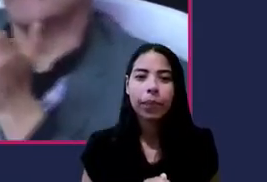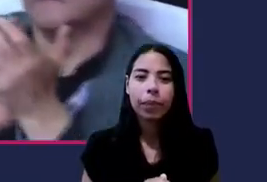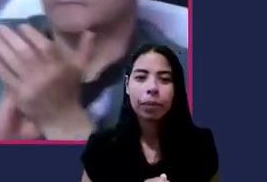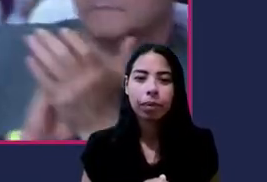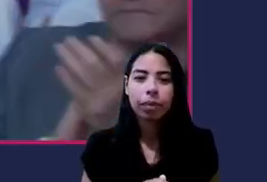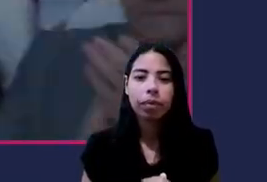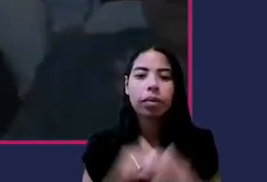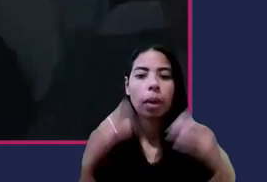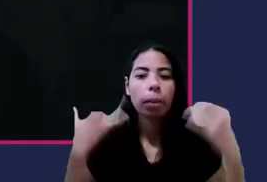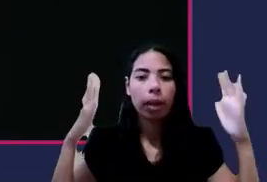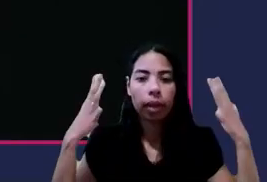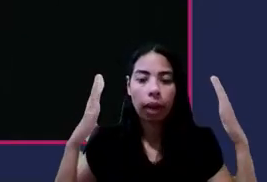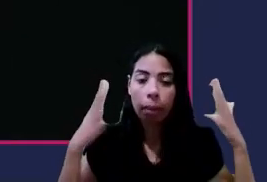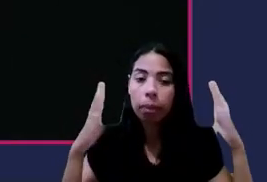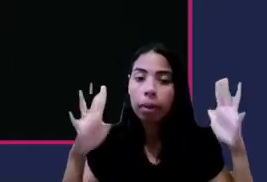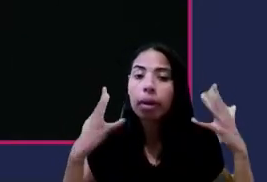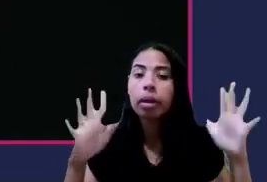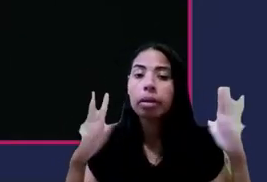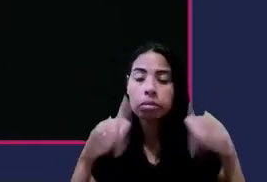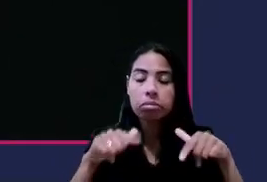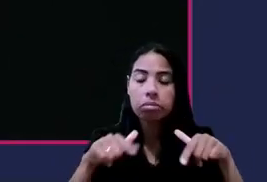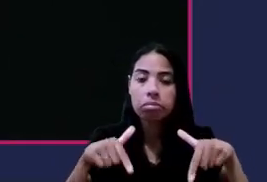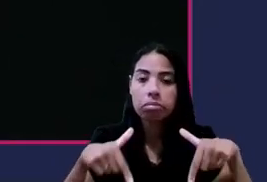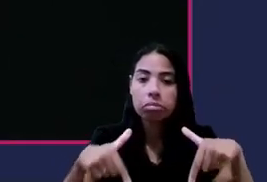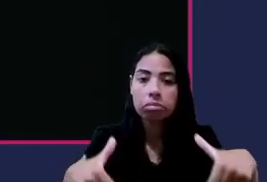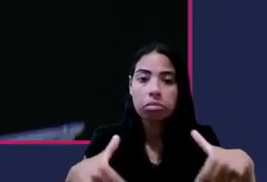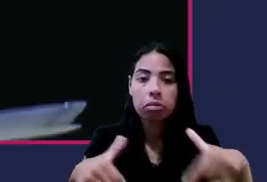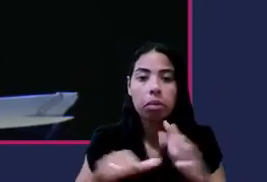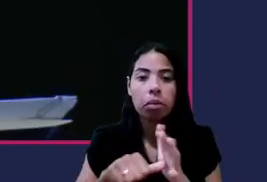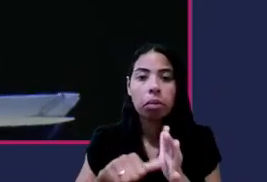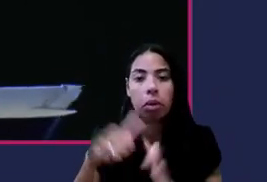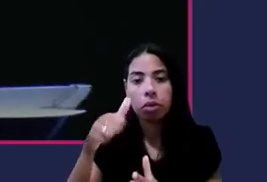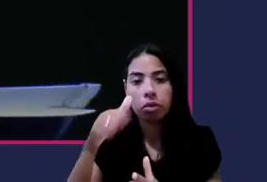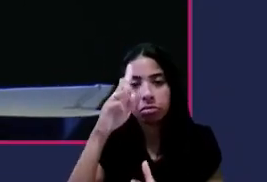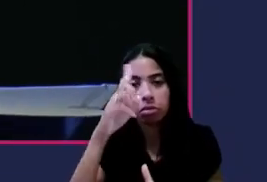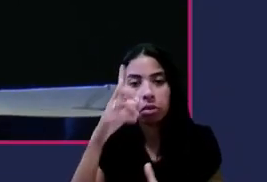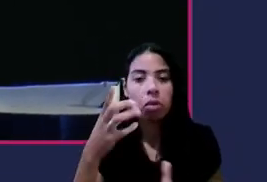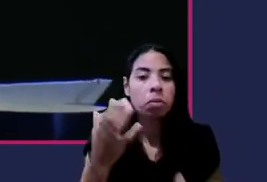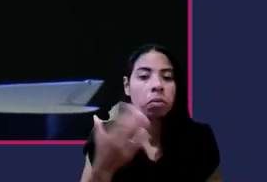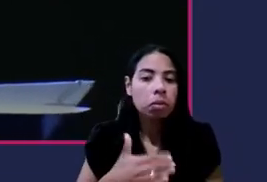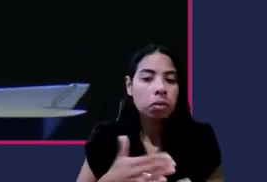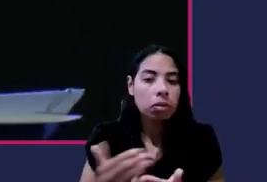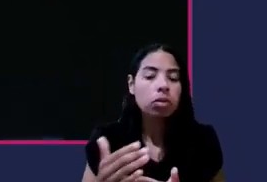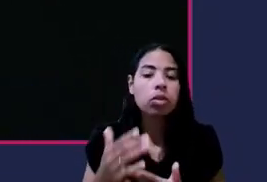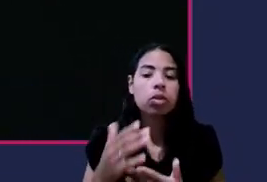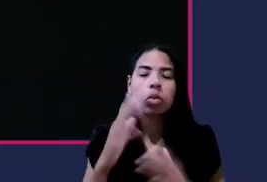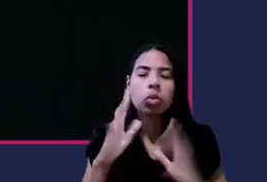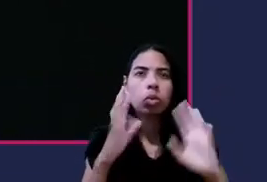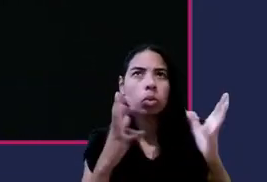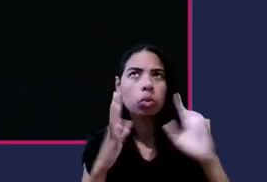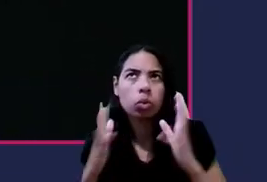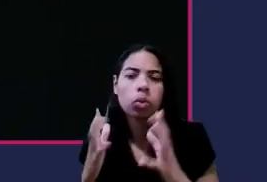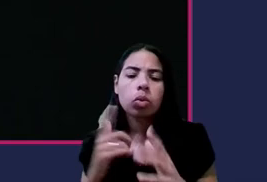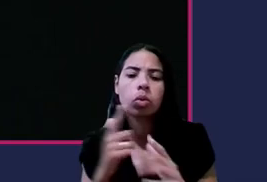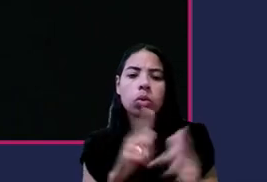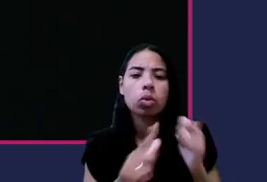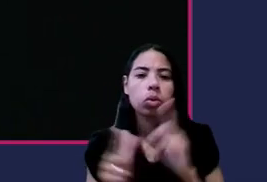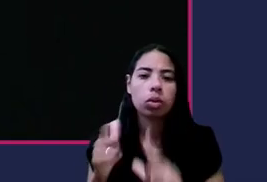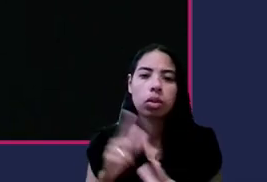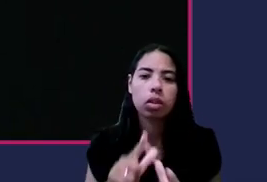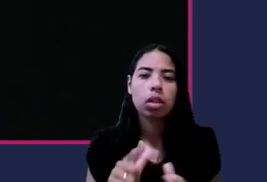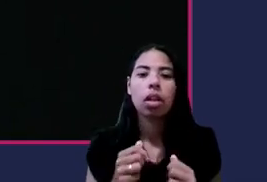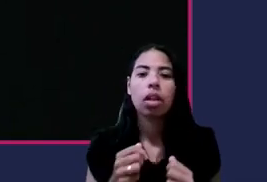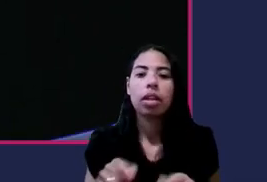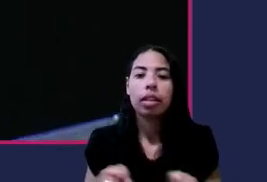Congresswoman Rosângela. Thank you so much for your support and your fight